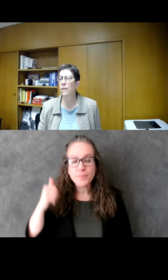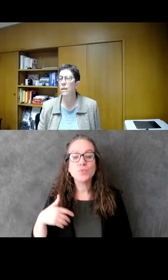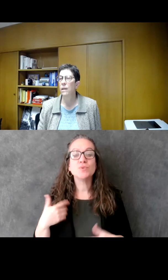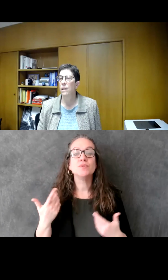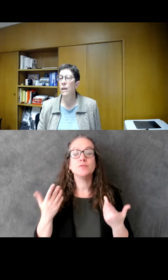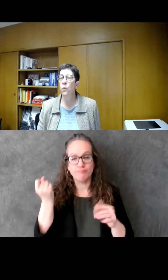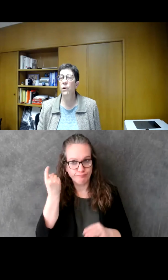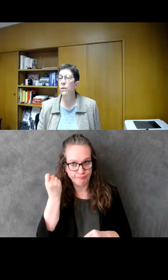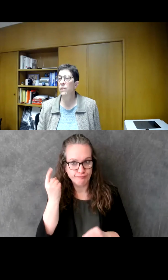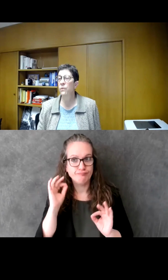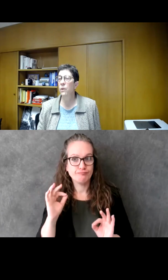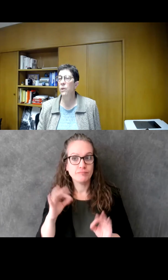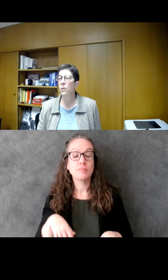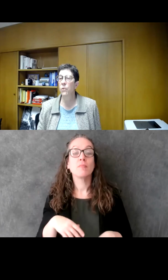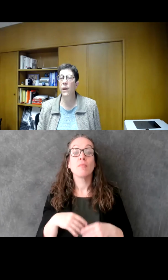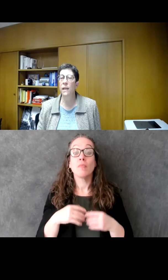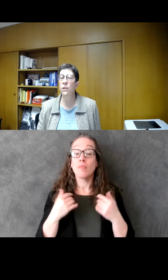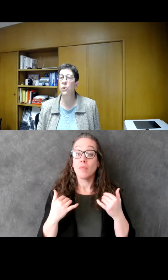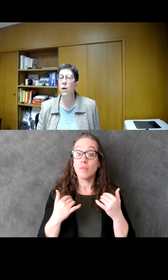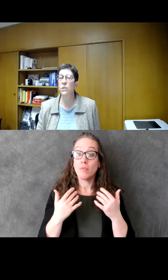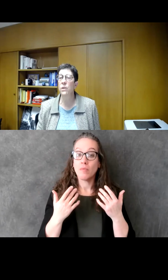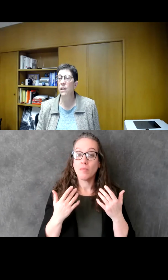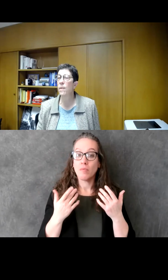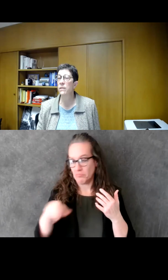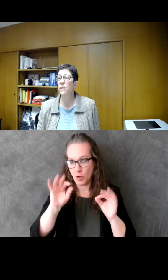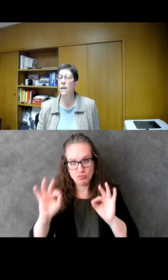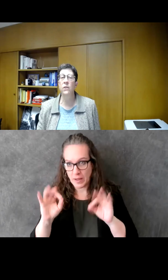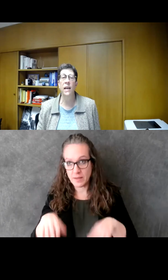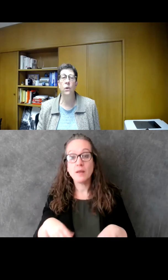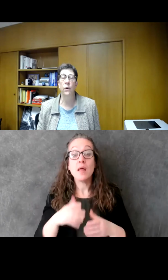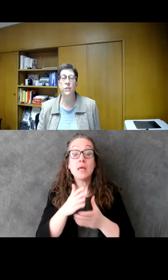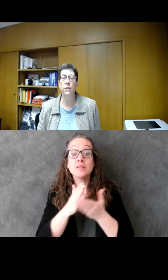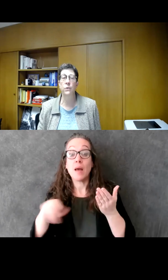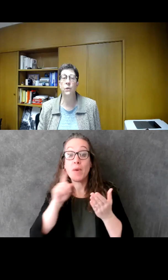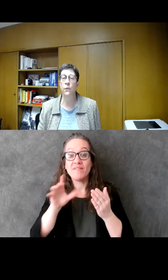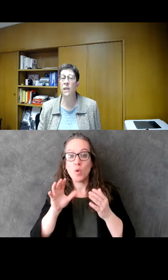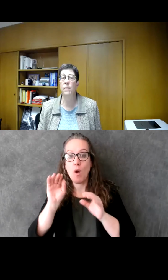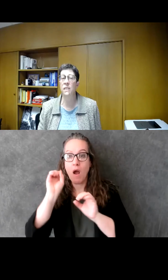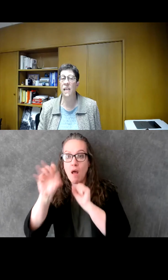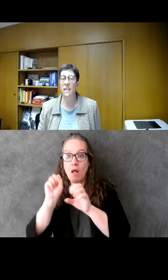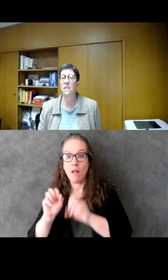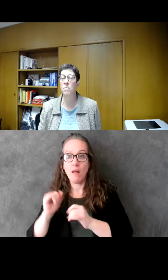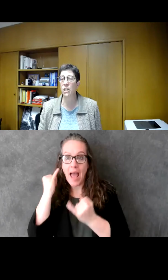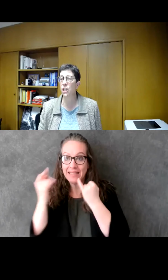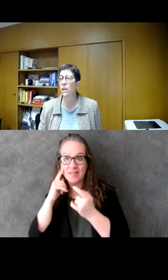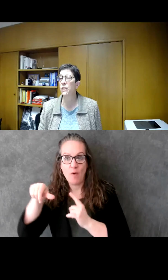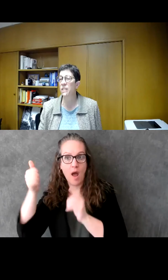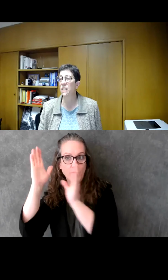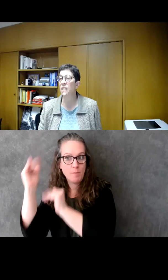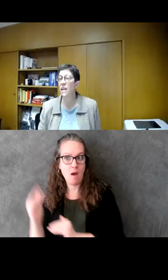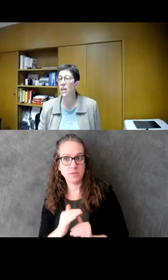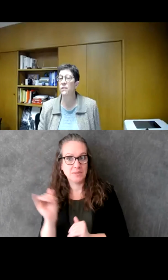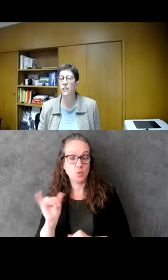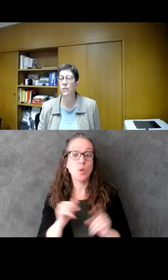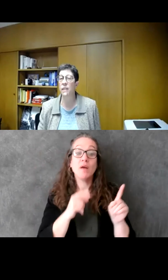it. And what are you're great. And you're also talking about some of the other categories too. So for him, it's like the dementia,